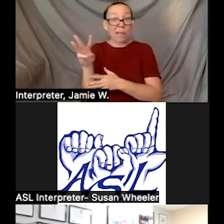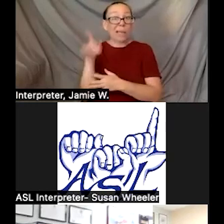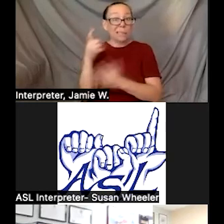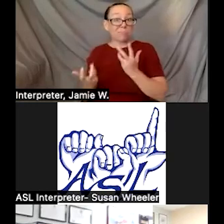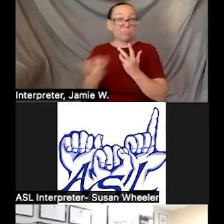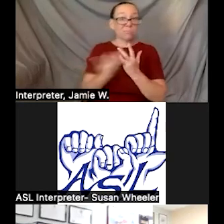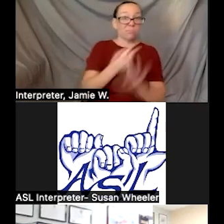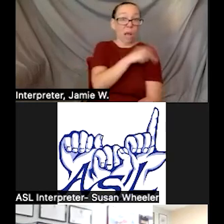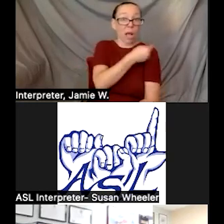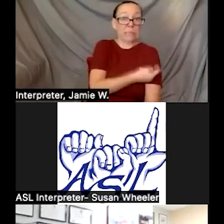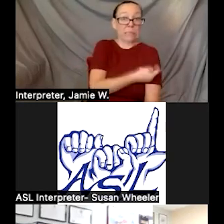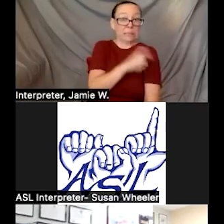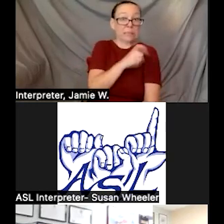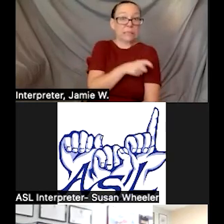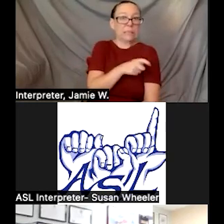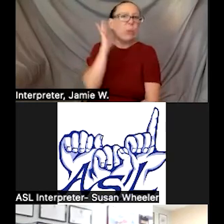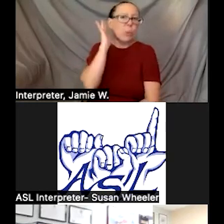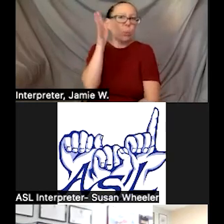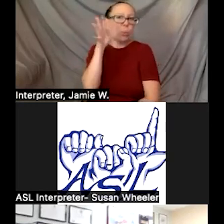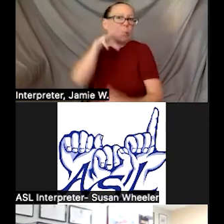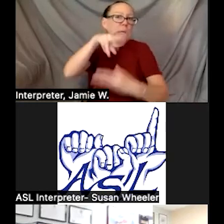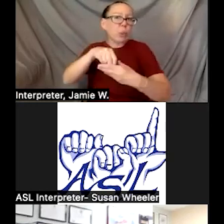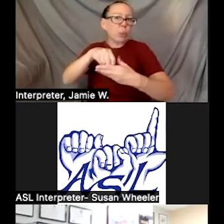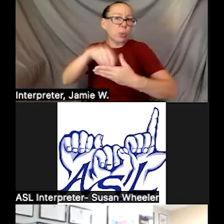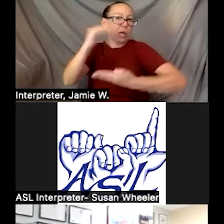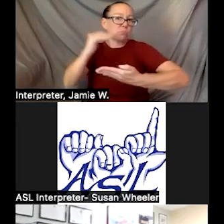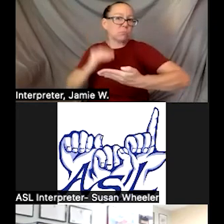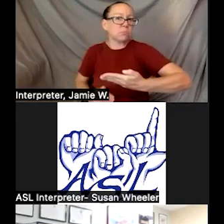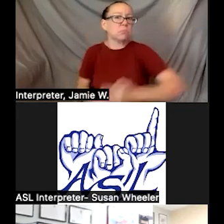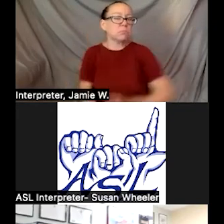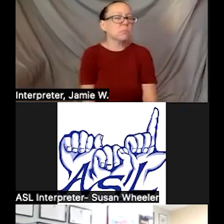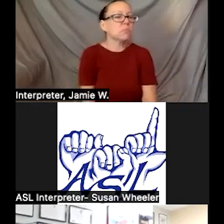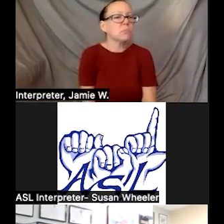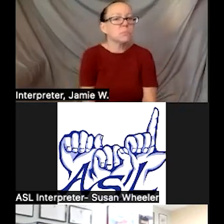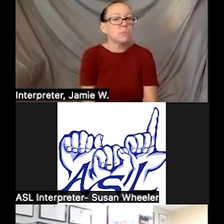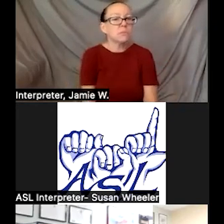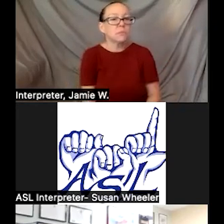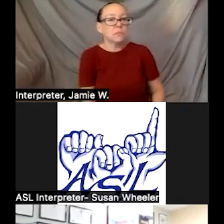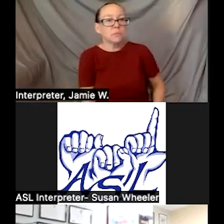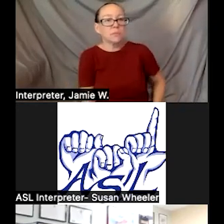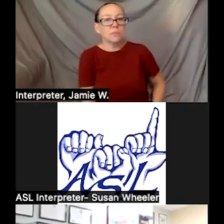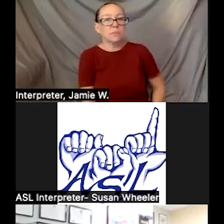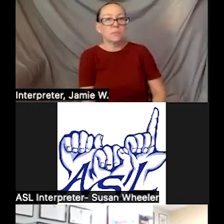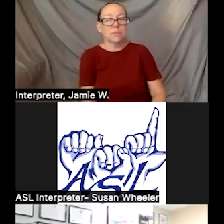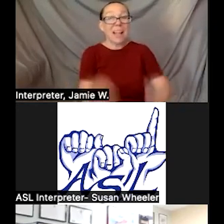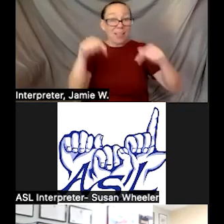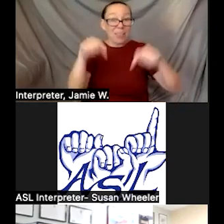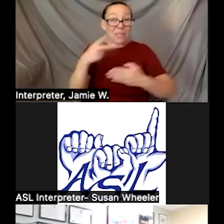dependent upon an understanding of the focus of this project. Again, it's for hospital managers.